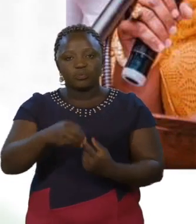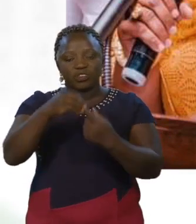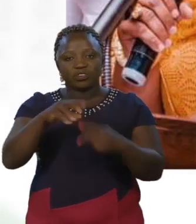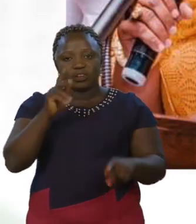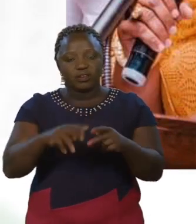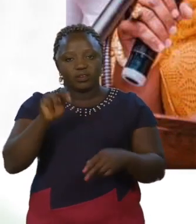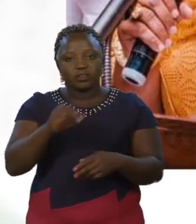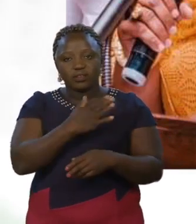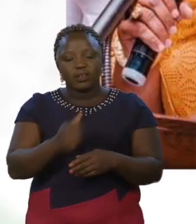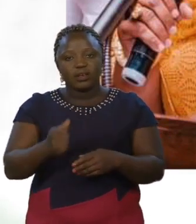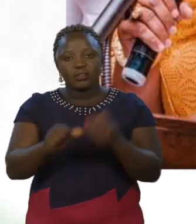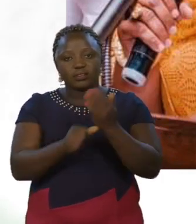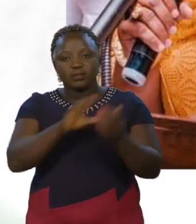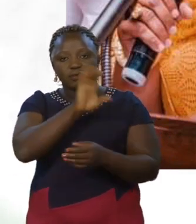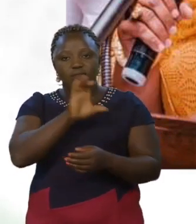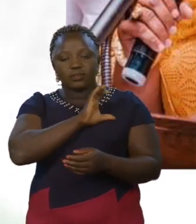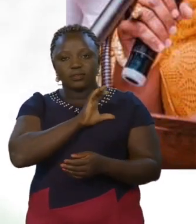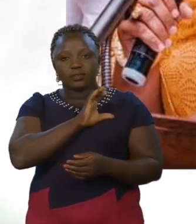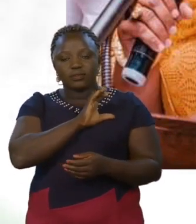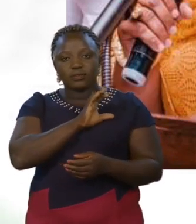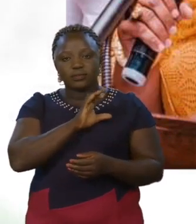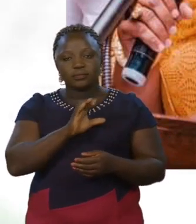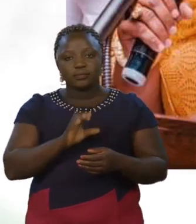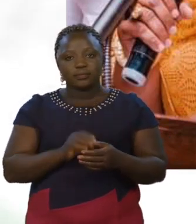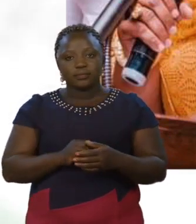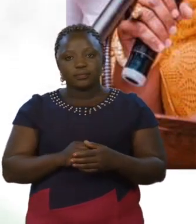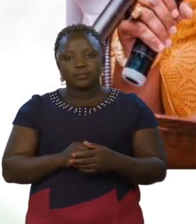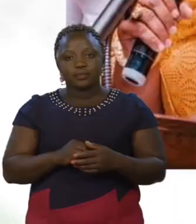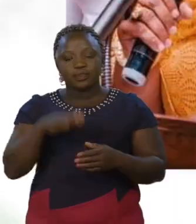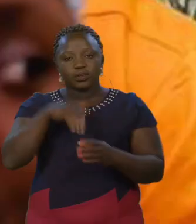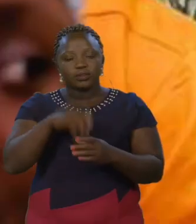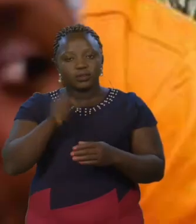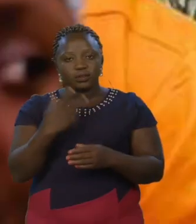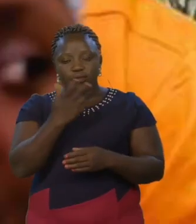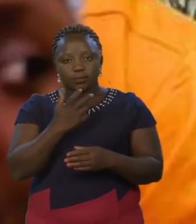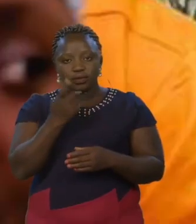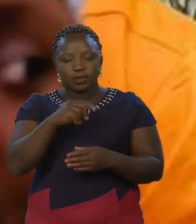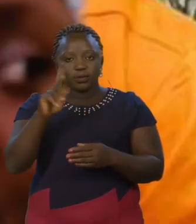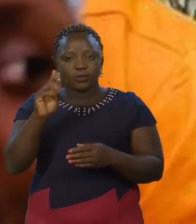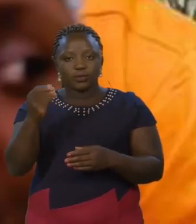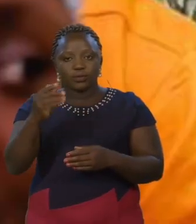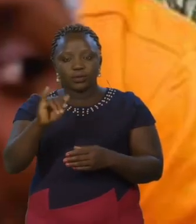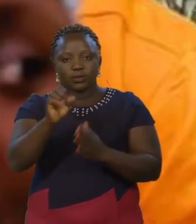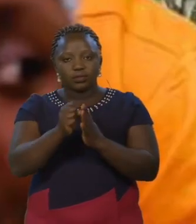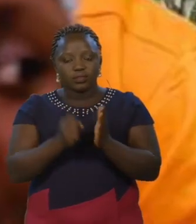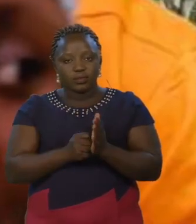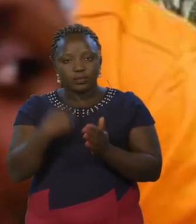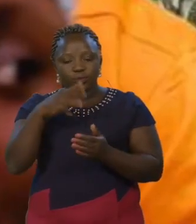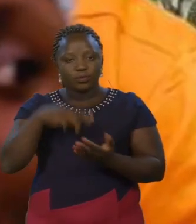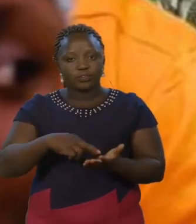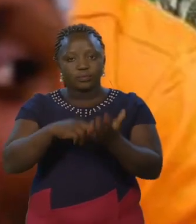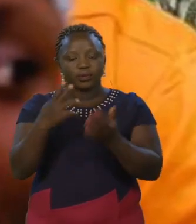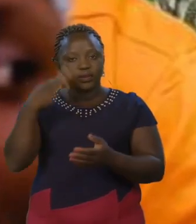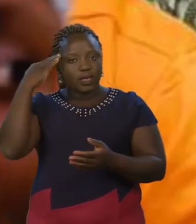people with special needs and the senior citizens. In his remarks, the Kogi State Governor, who